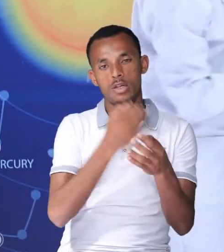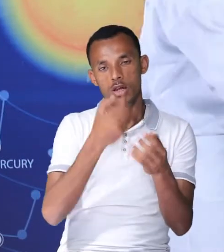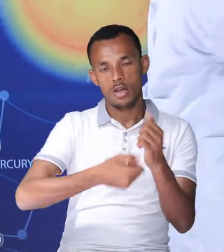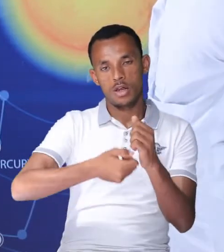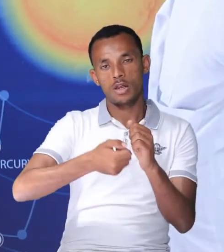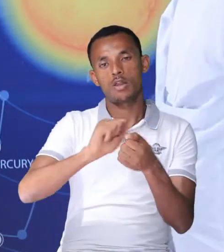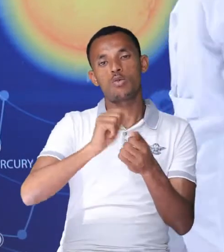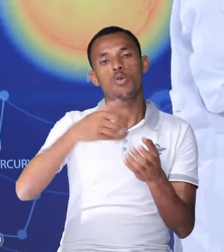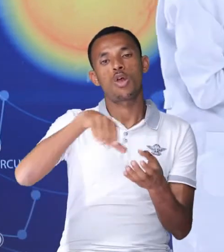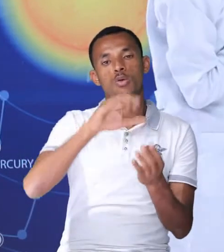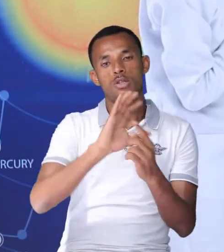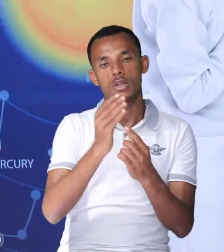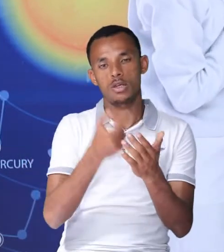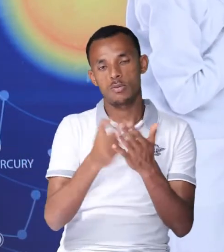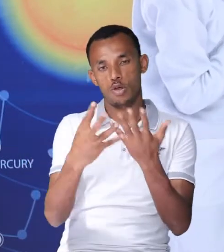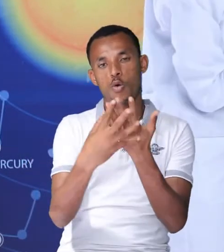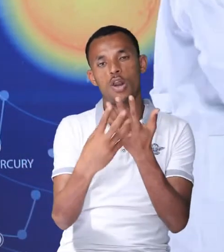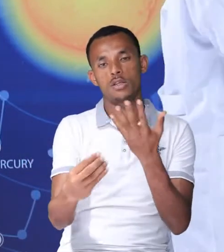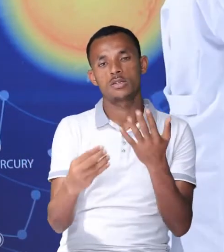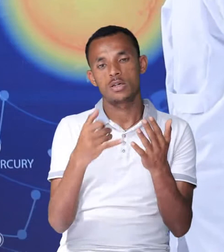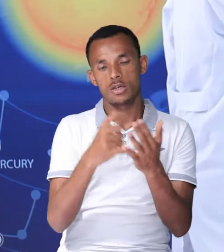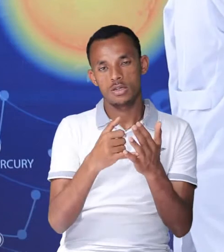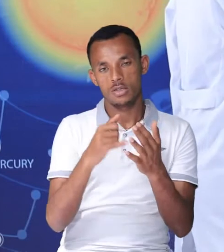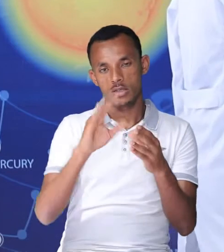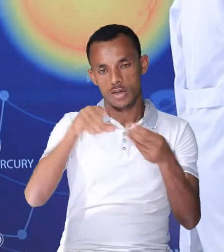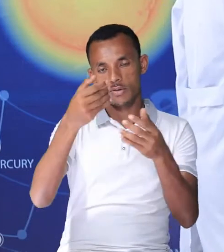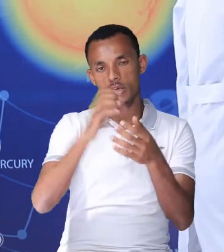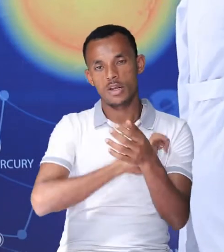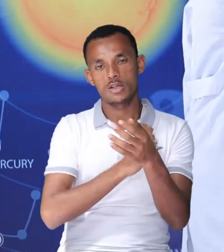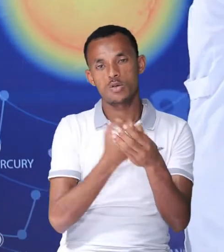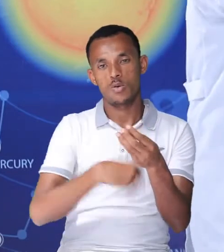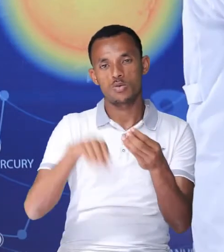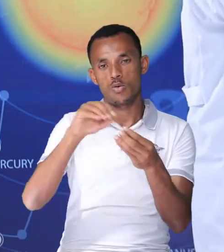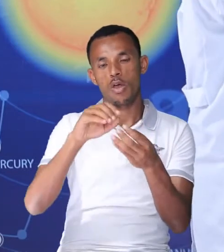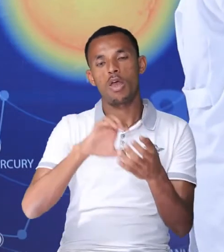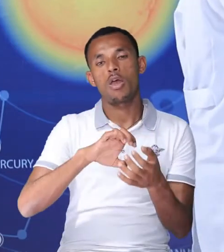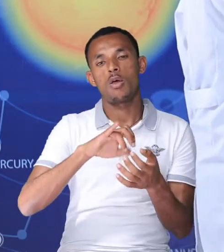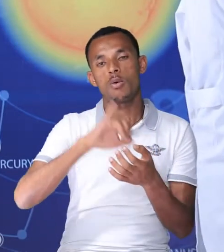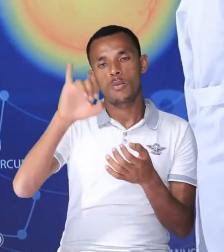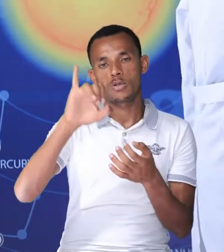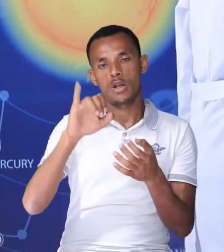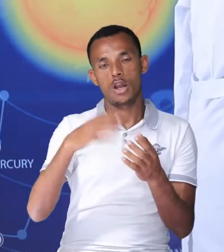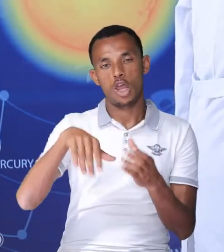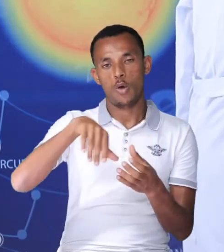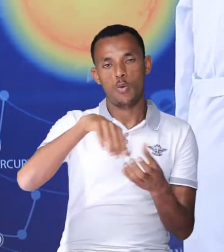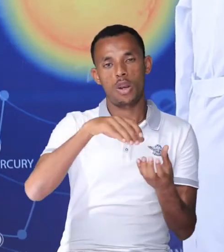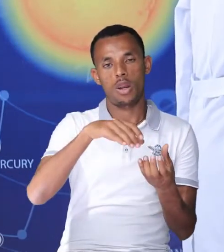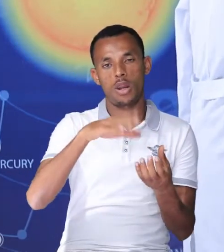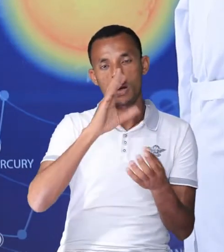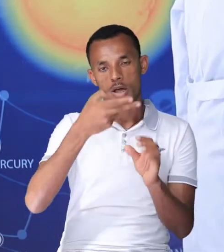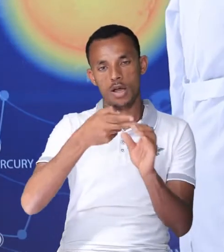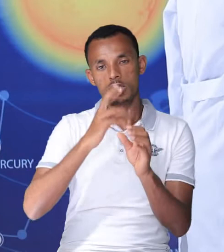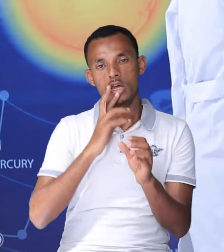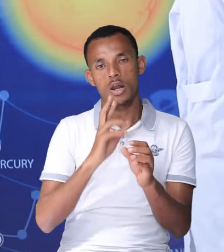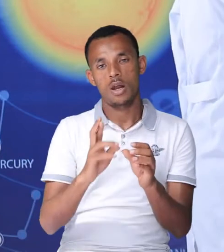state that we call condensation. When they get energy, the opposite is also evaporation. So liquids and gases